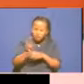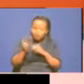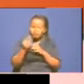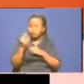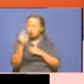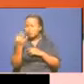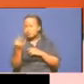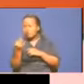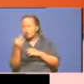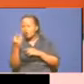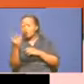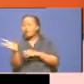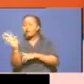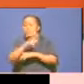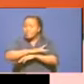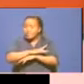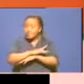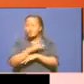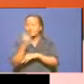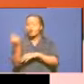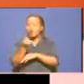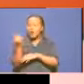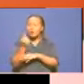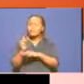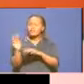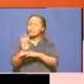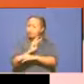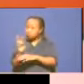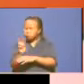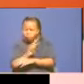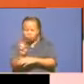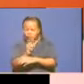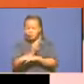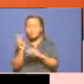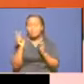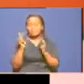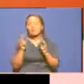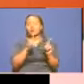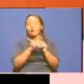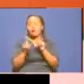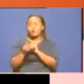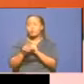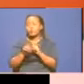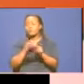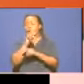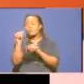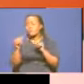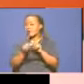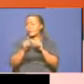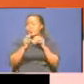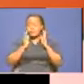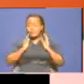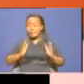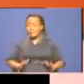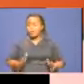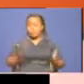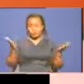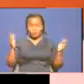the ventilator or anything, it's just purely for monitoring purposes. Yeah. In terms of personnel, yes, we do